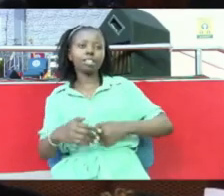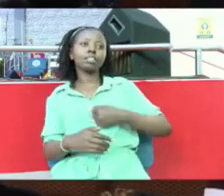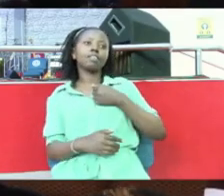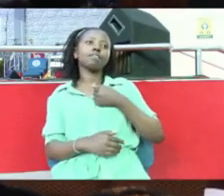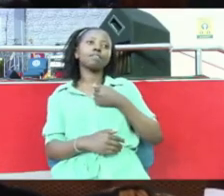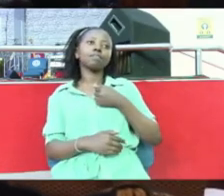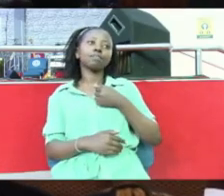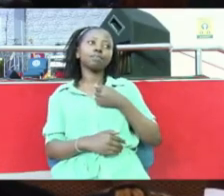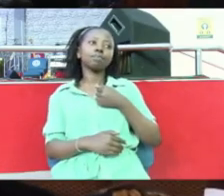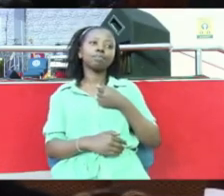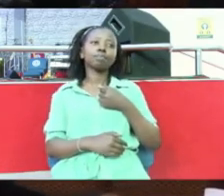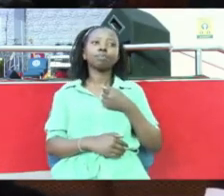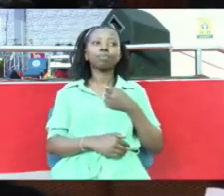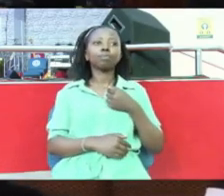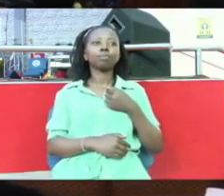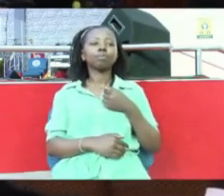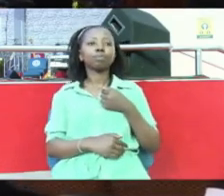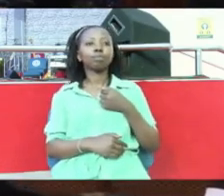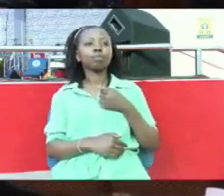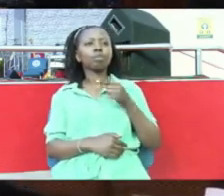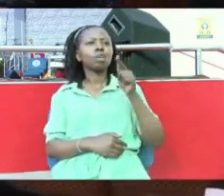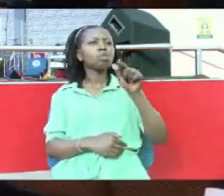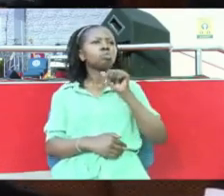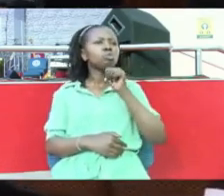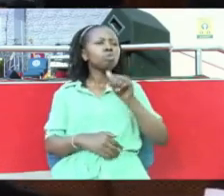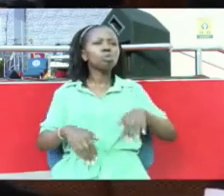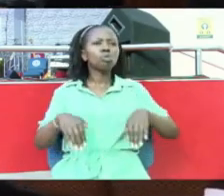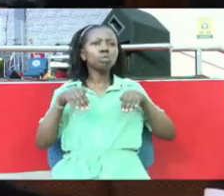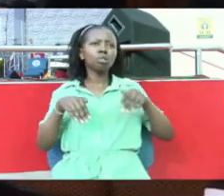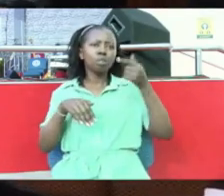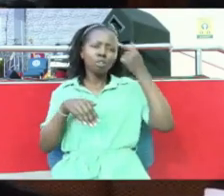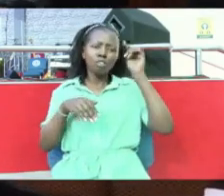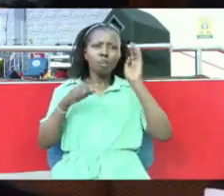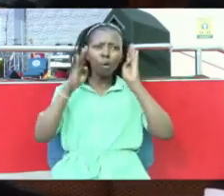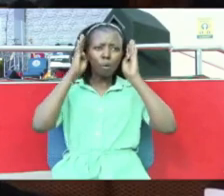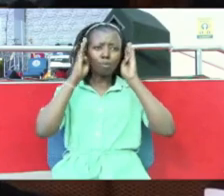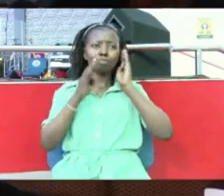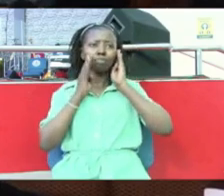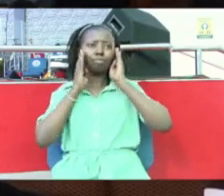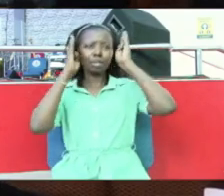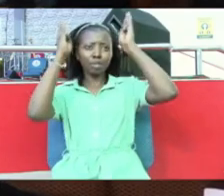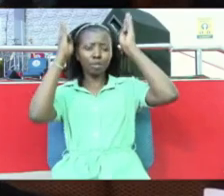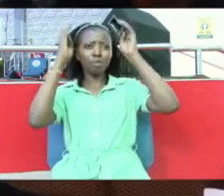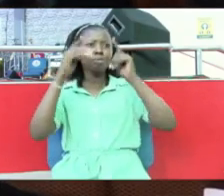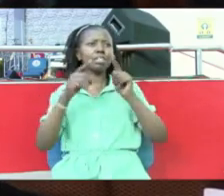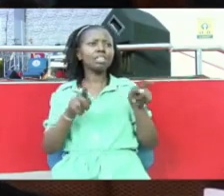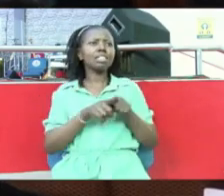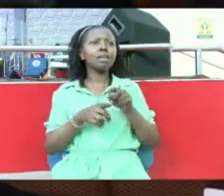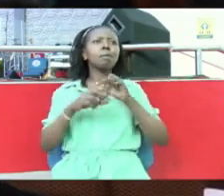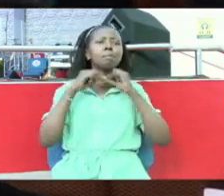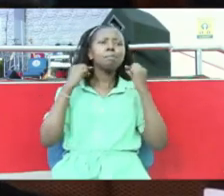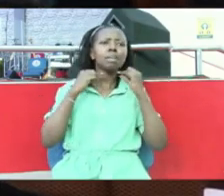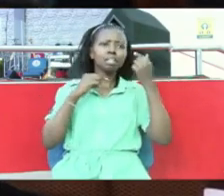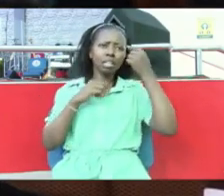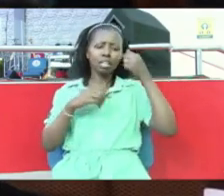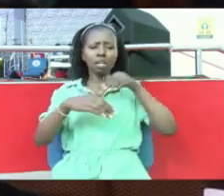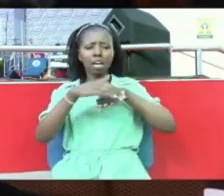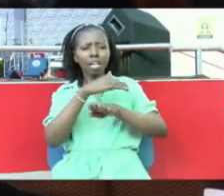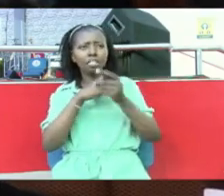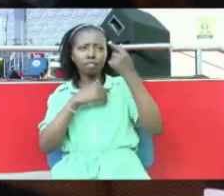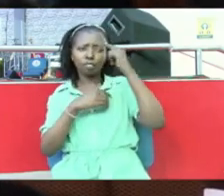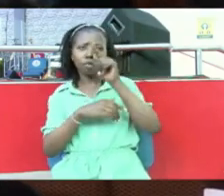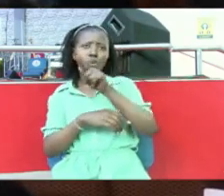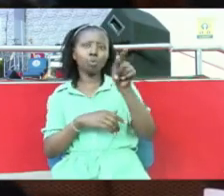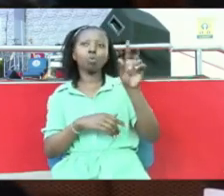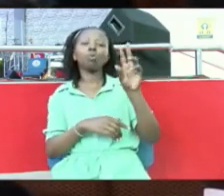ya Bwana kwa niaba yako. You will not wait for our bishop and the pastors in the house to enter for you.